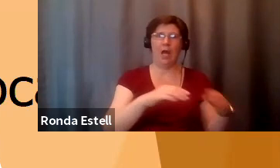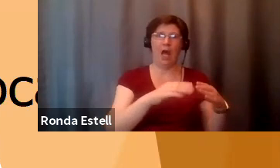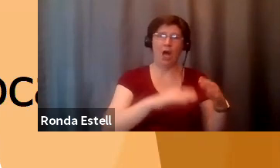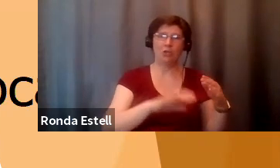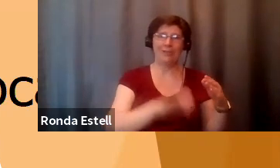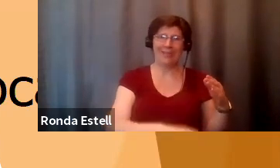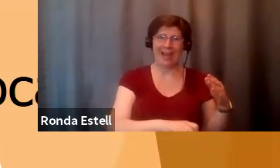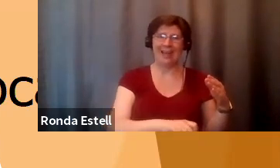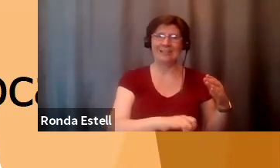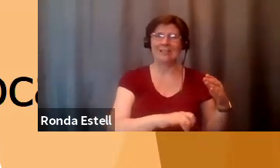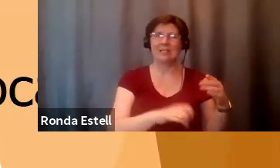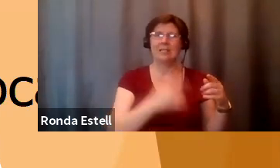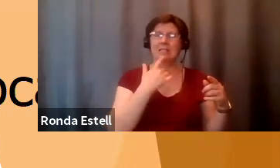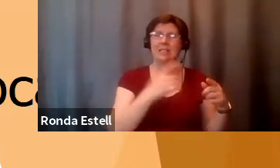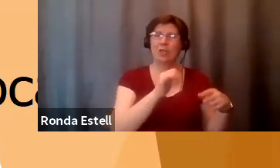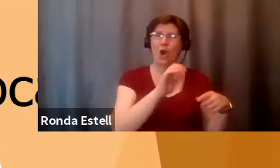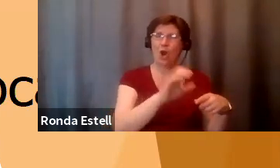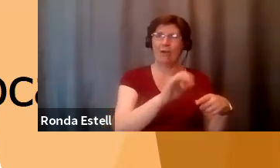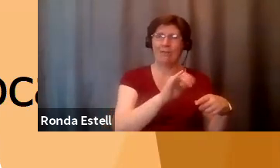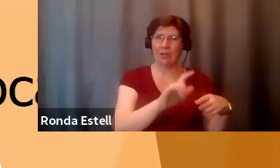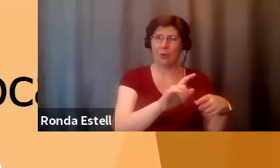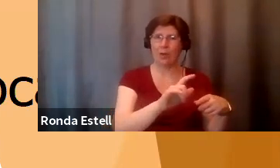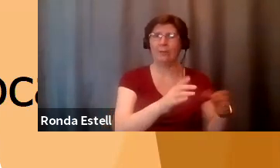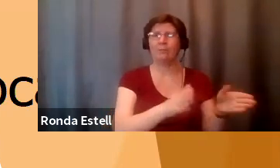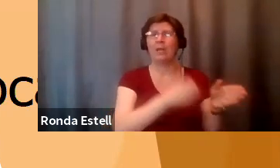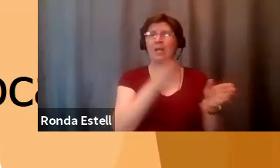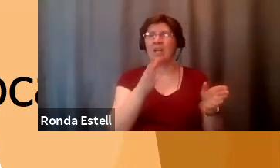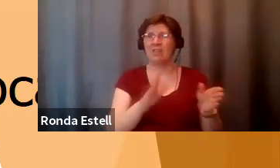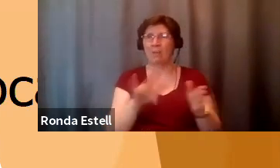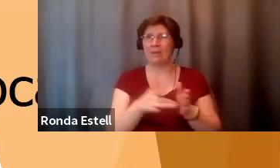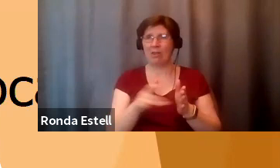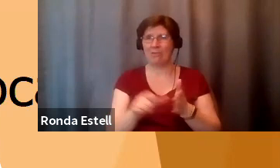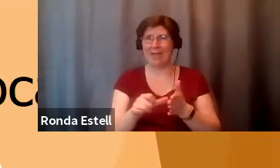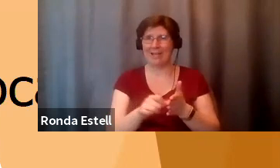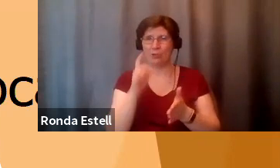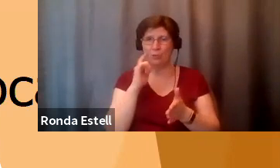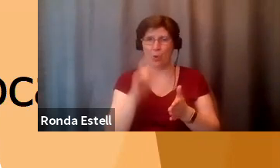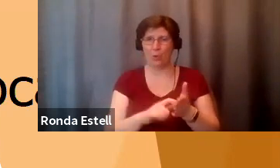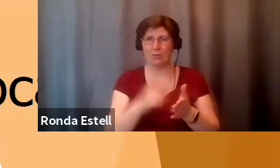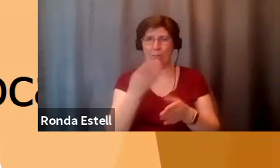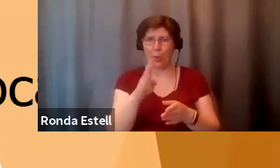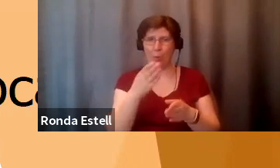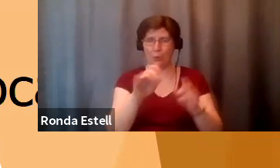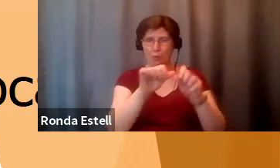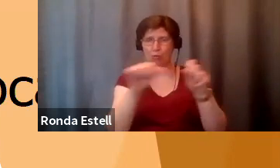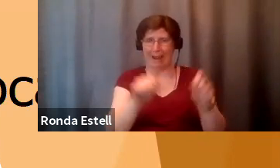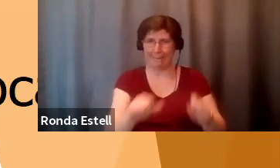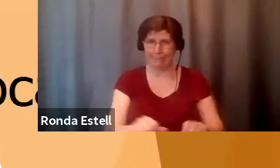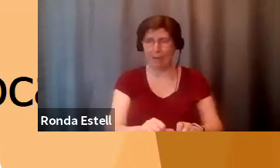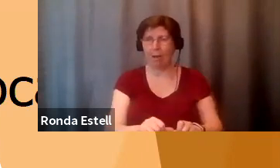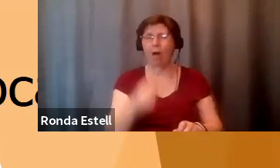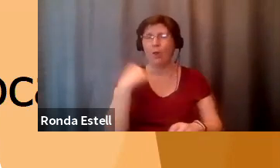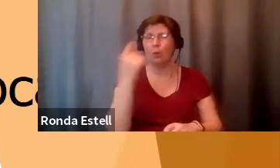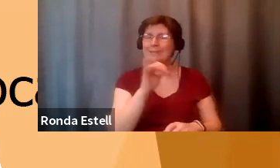the Arc of Illinois. In the middle of the page, you see a blue shape that looks like the state